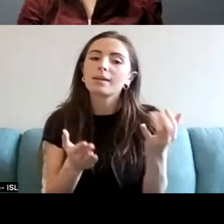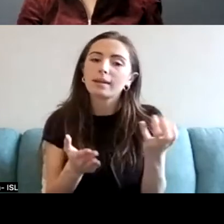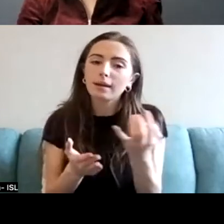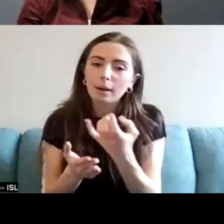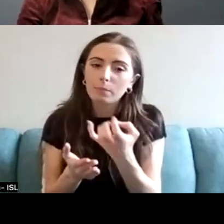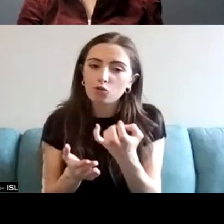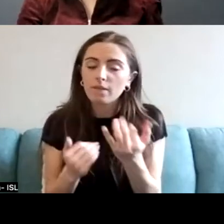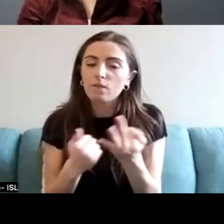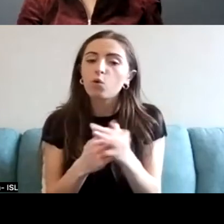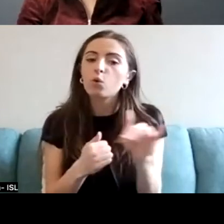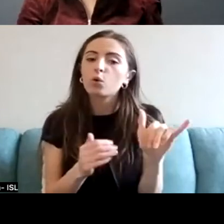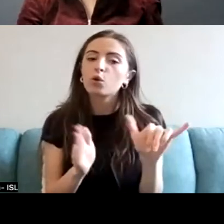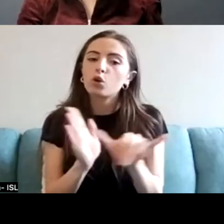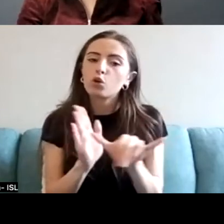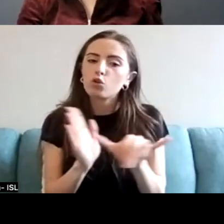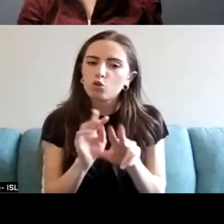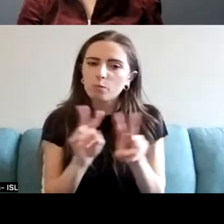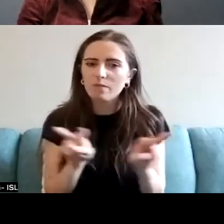YouTube videos.